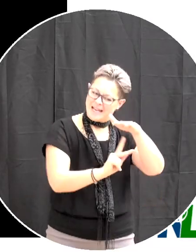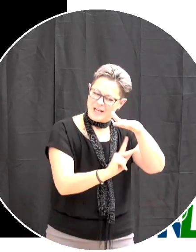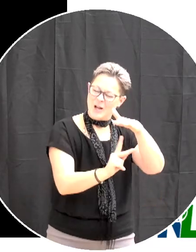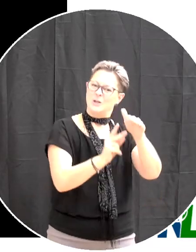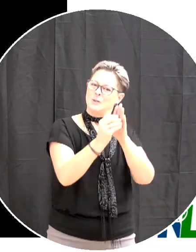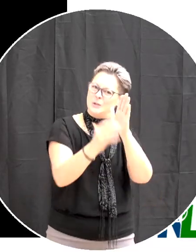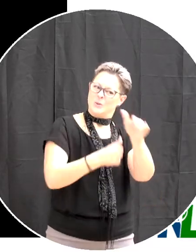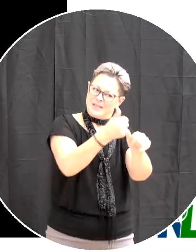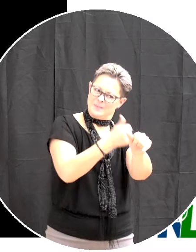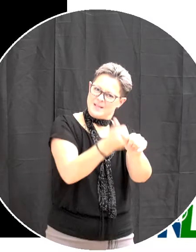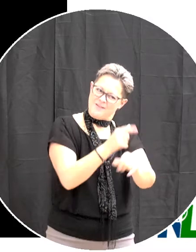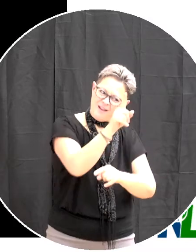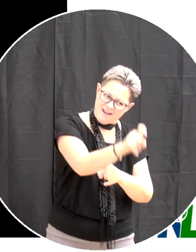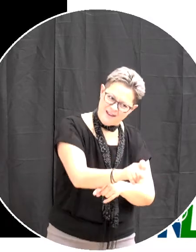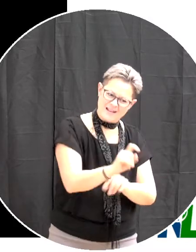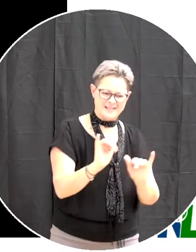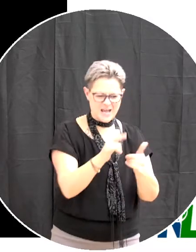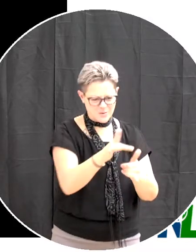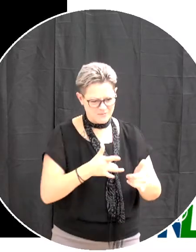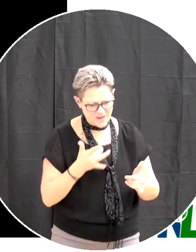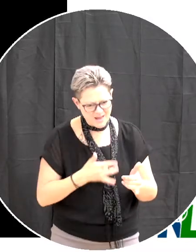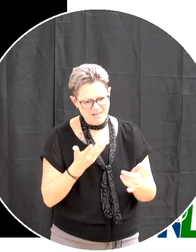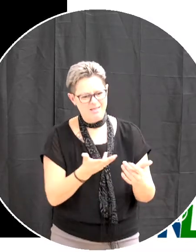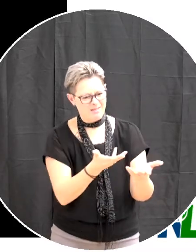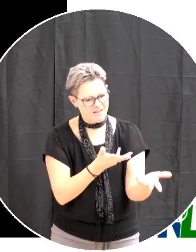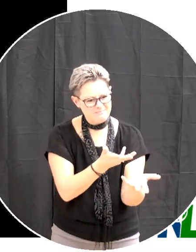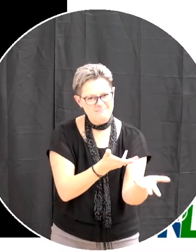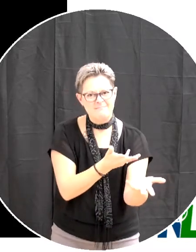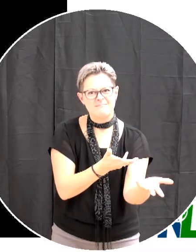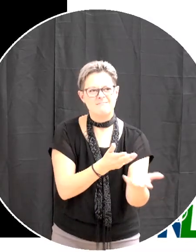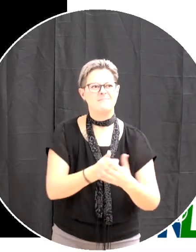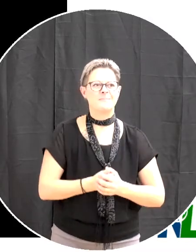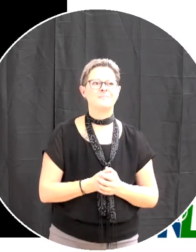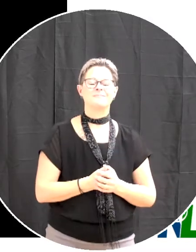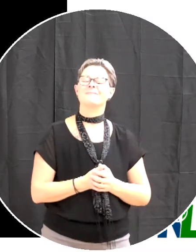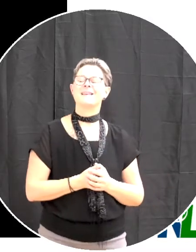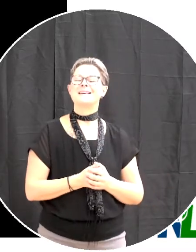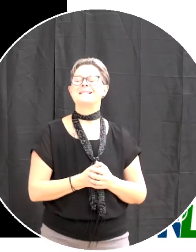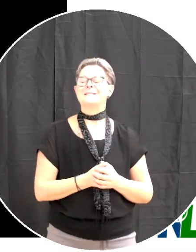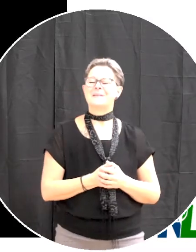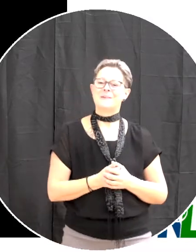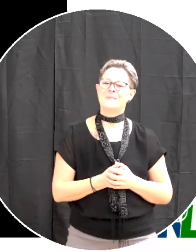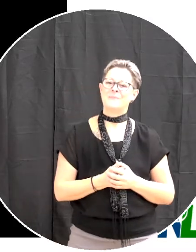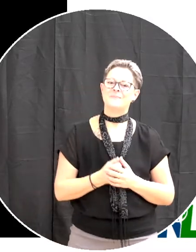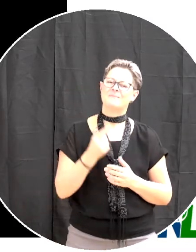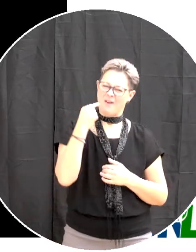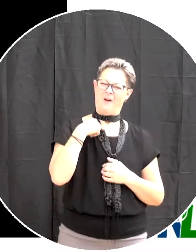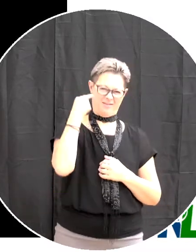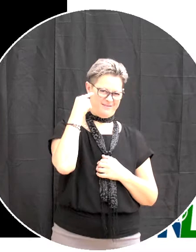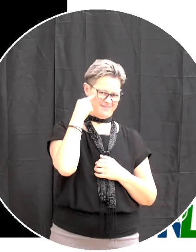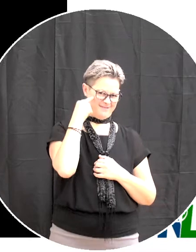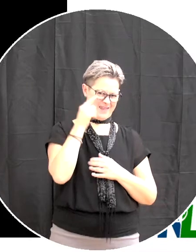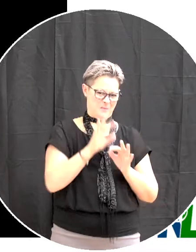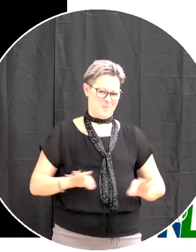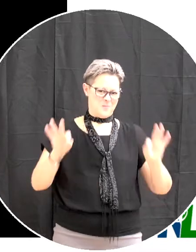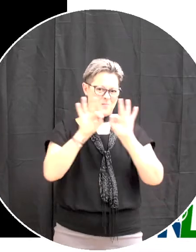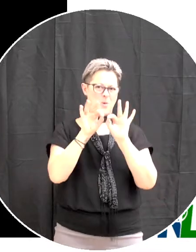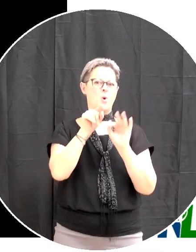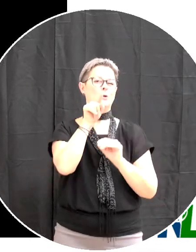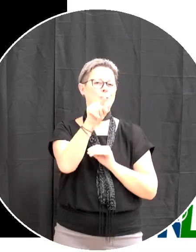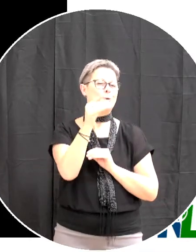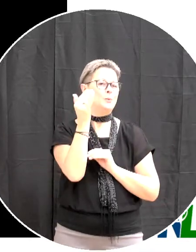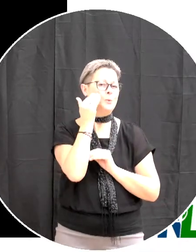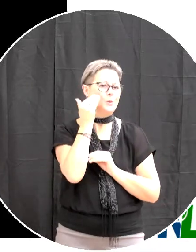feel about being back to school. So follow me. So I thought it important that you get from our learners